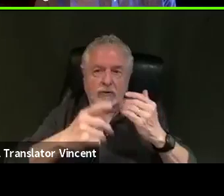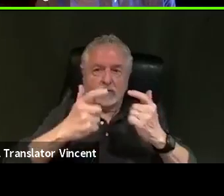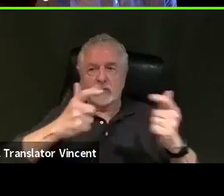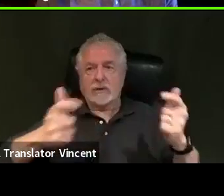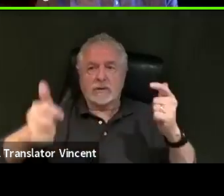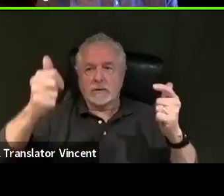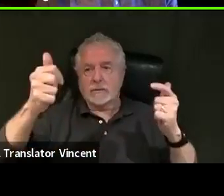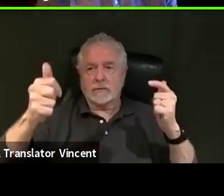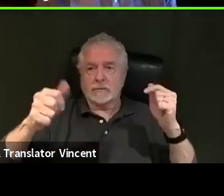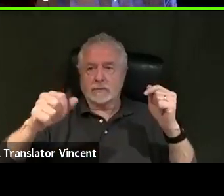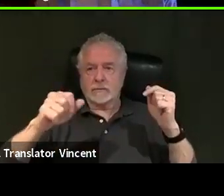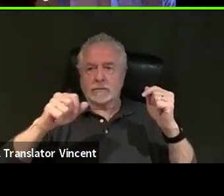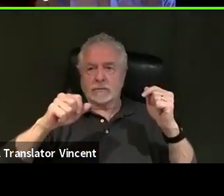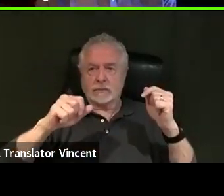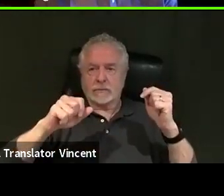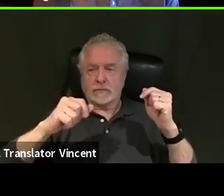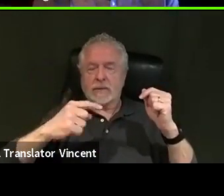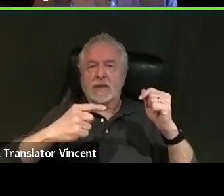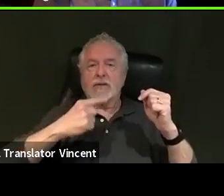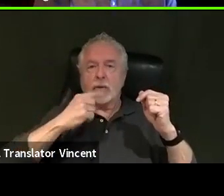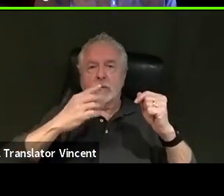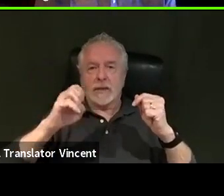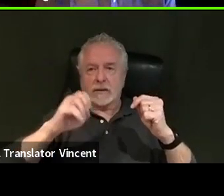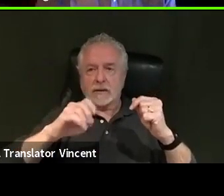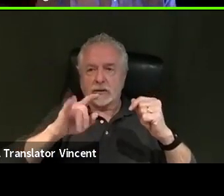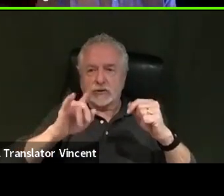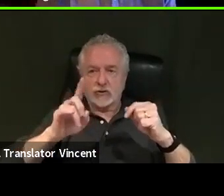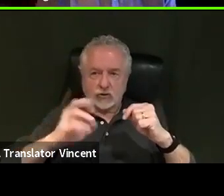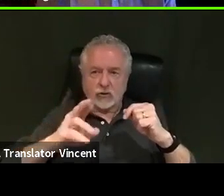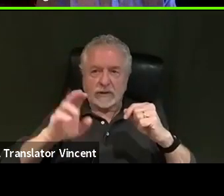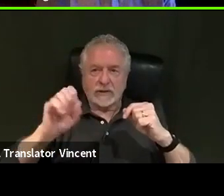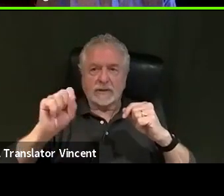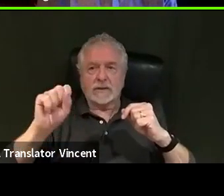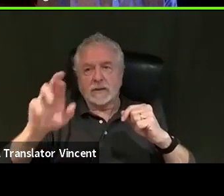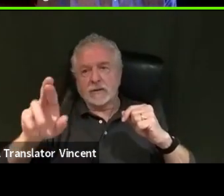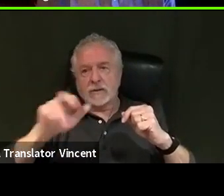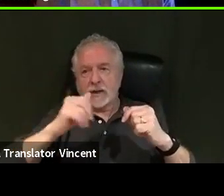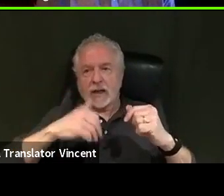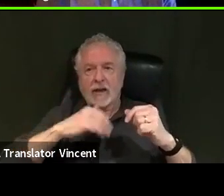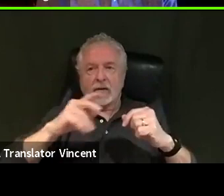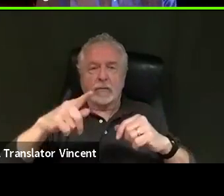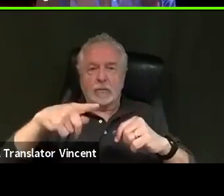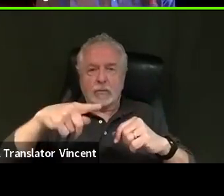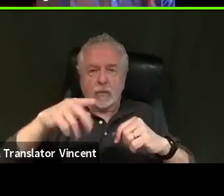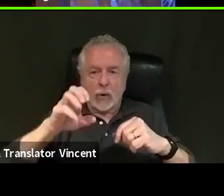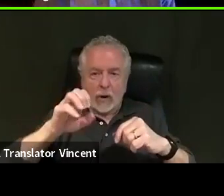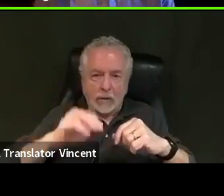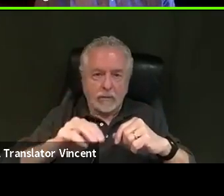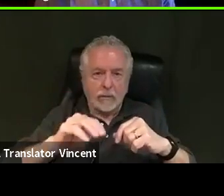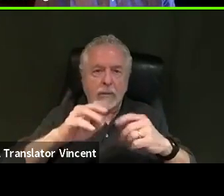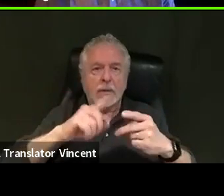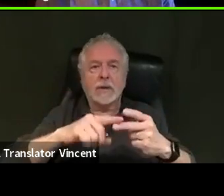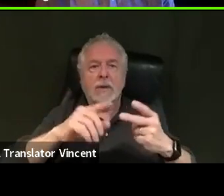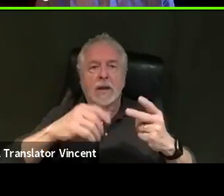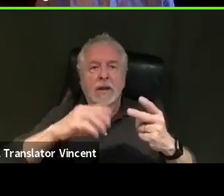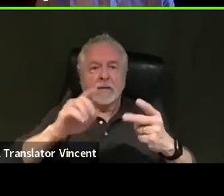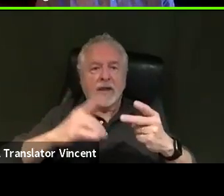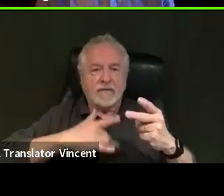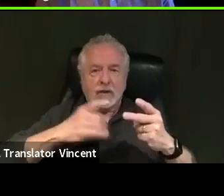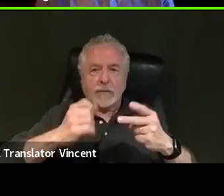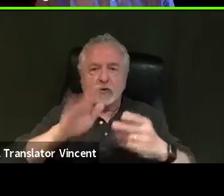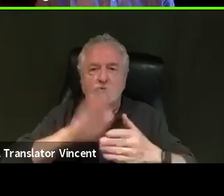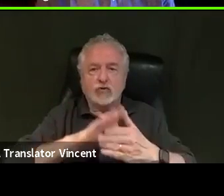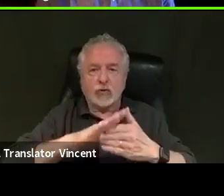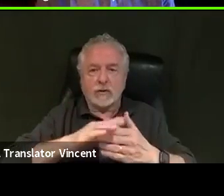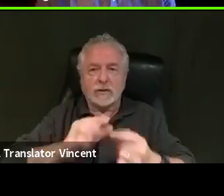greatest, how disappointing it must be to be a junior or senior and not have your prom and not have your events that make your